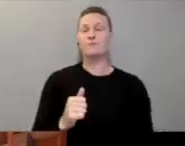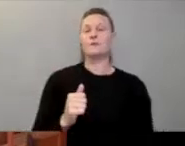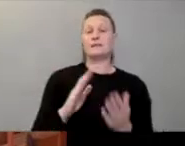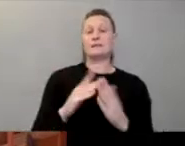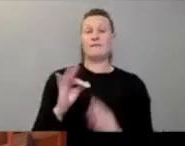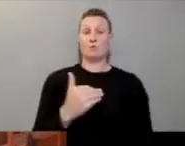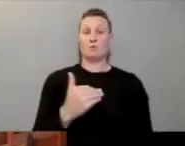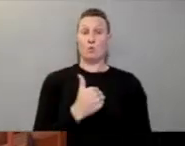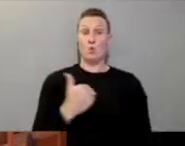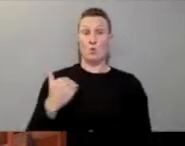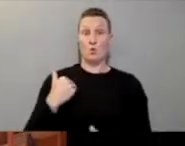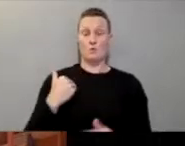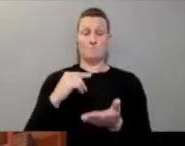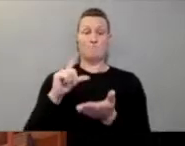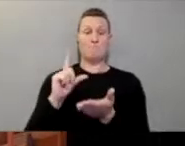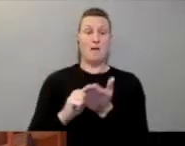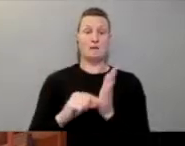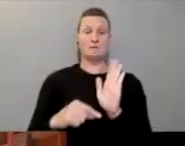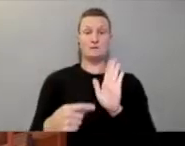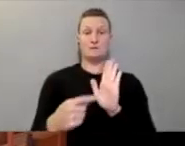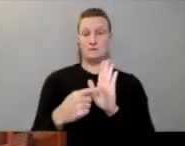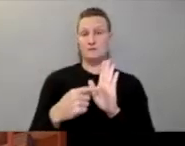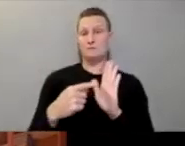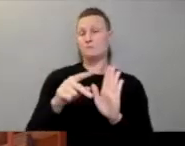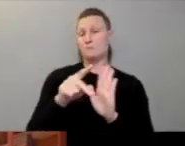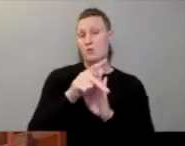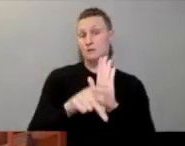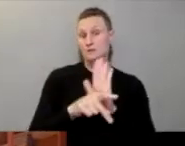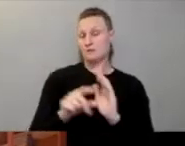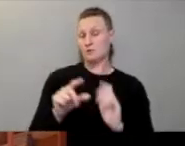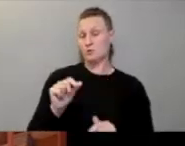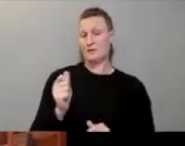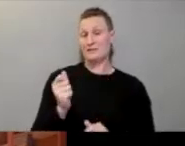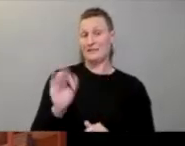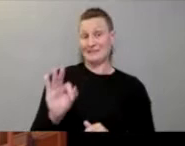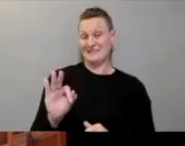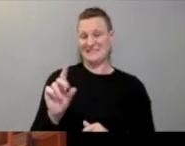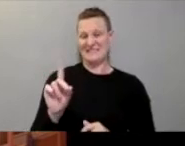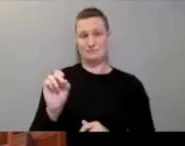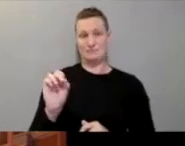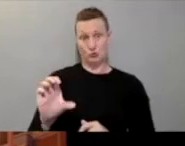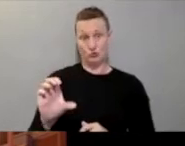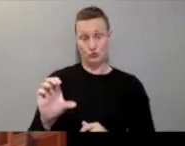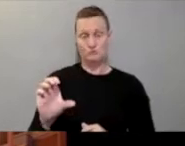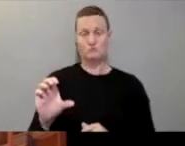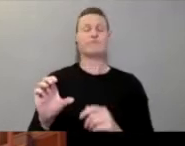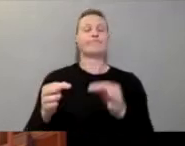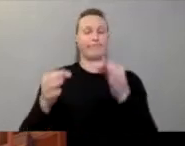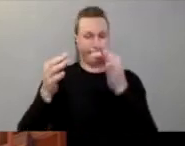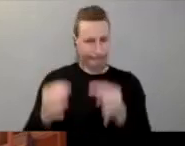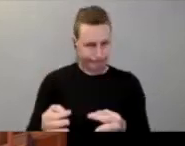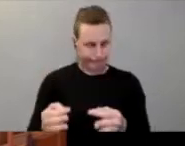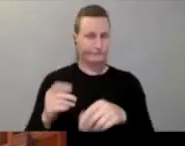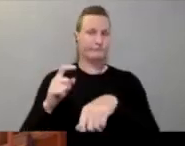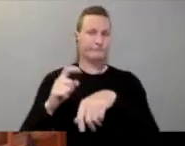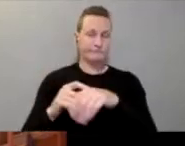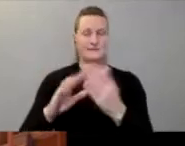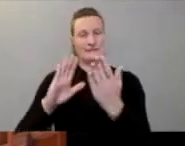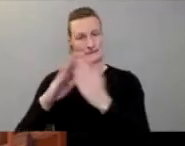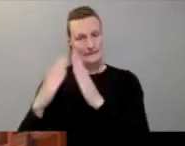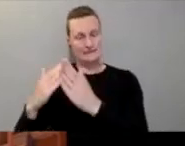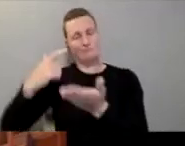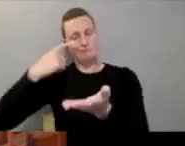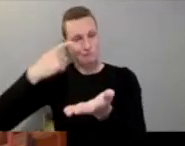of 2019. It was the first time that the city had sort of revisited any sort of official